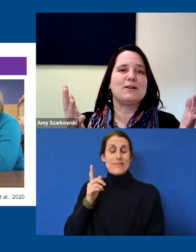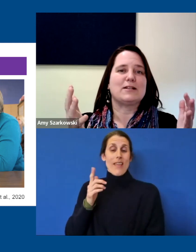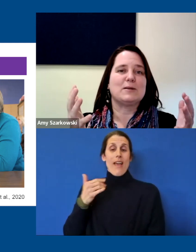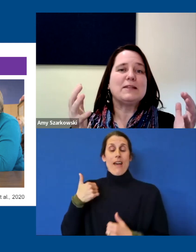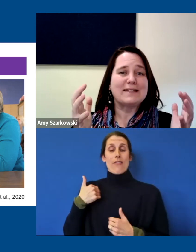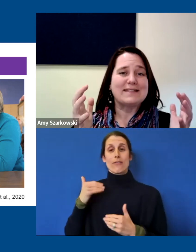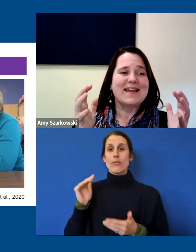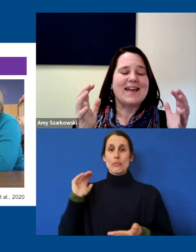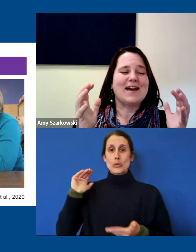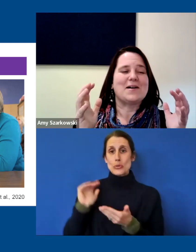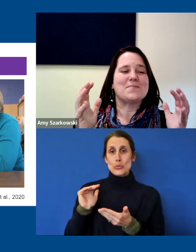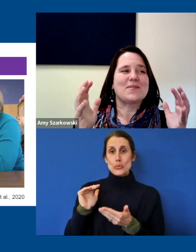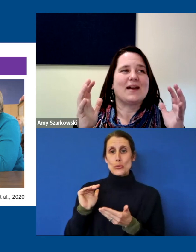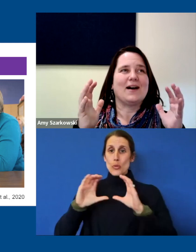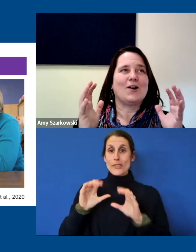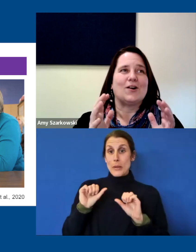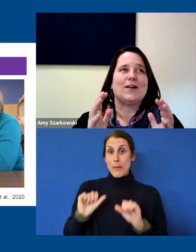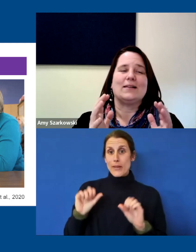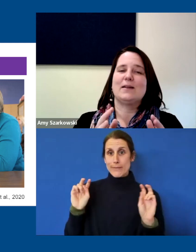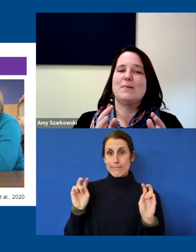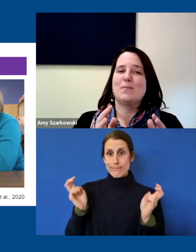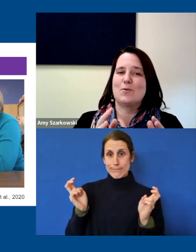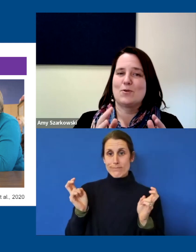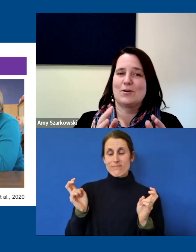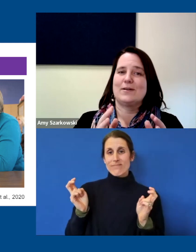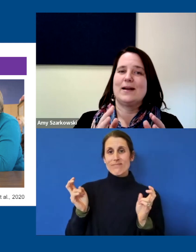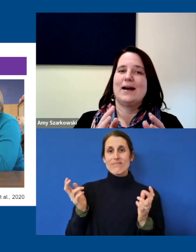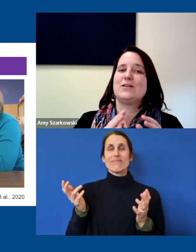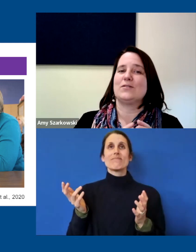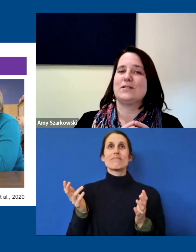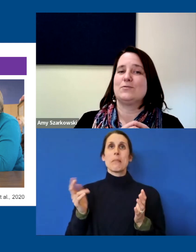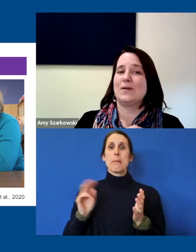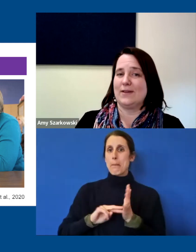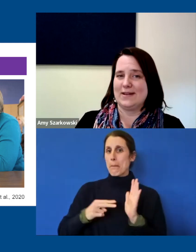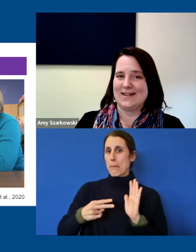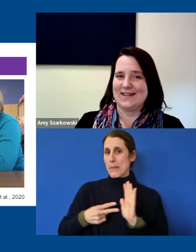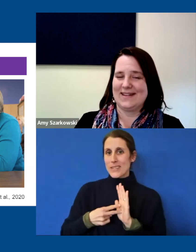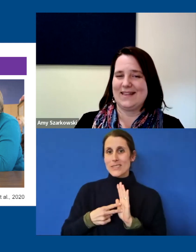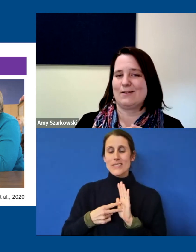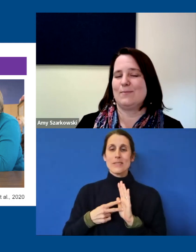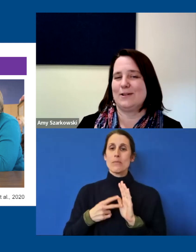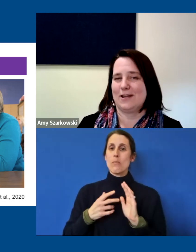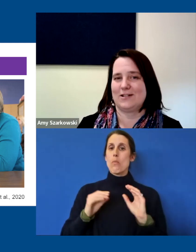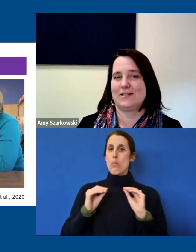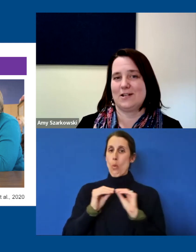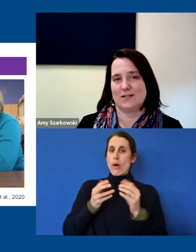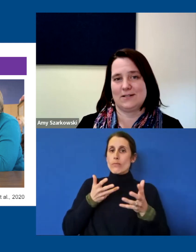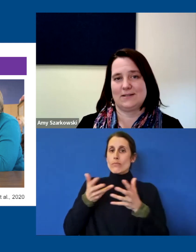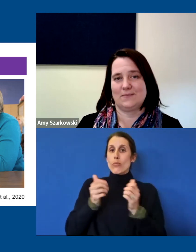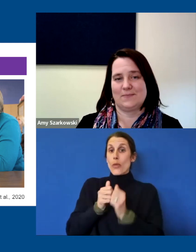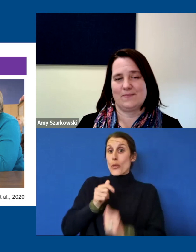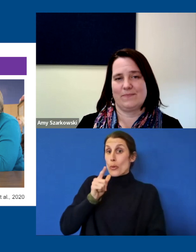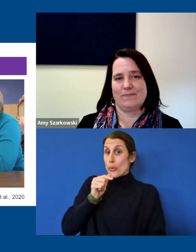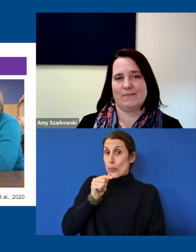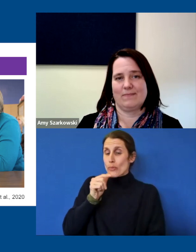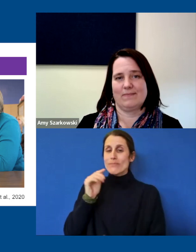reduced communication abilities are a little bit more adult driven in their communication